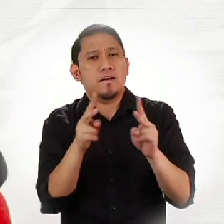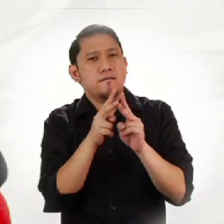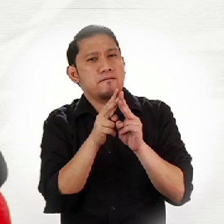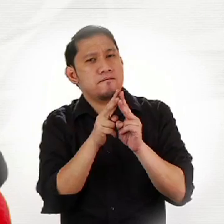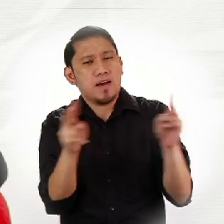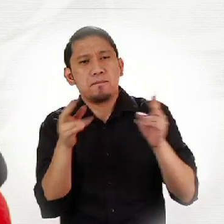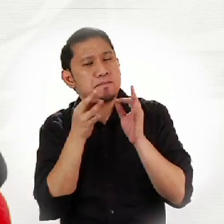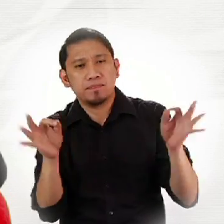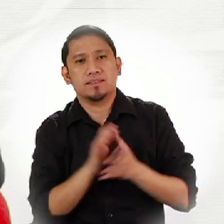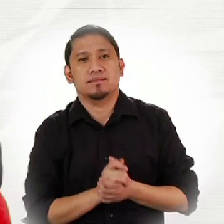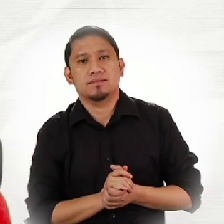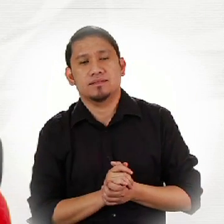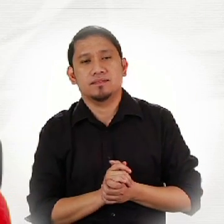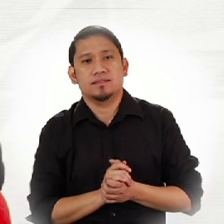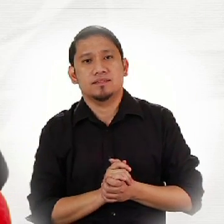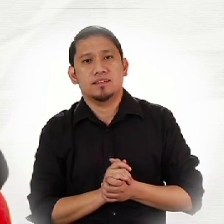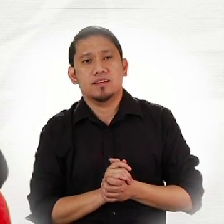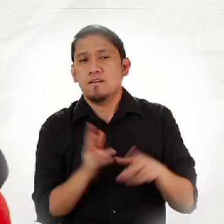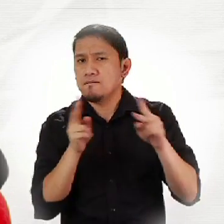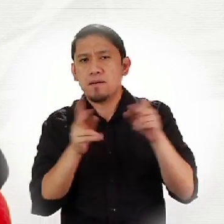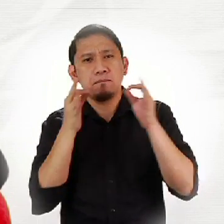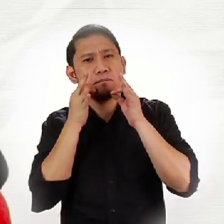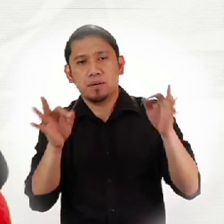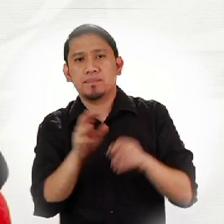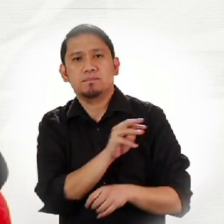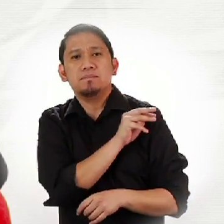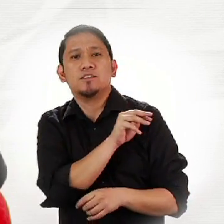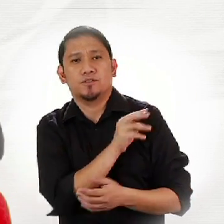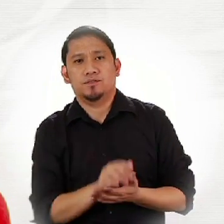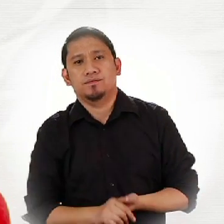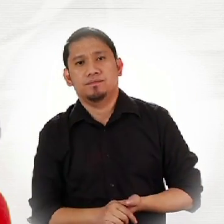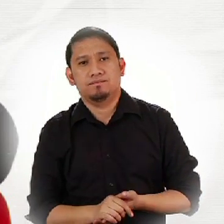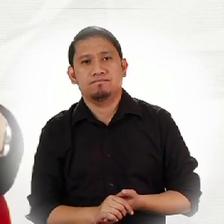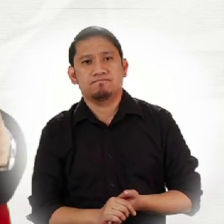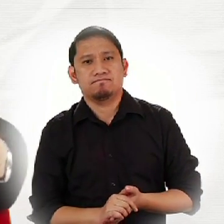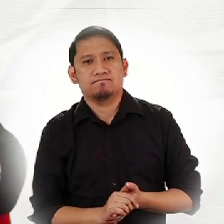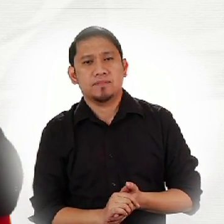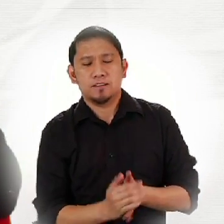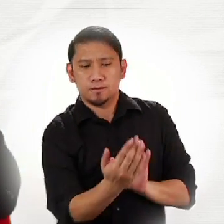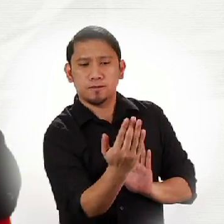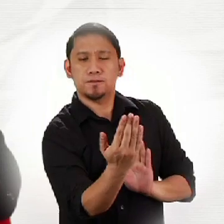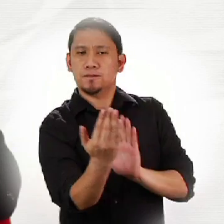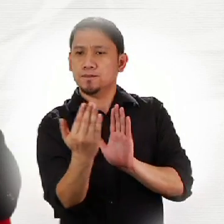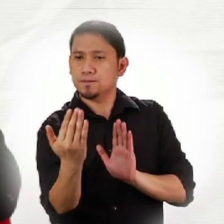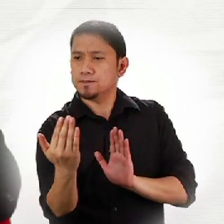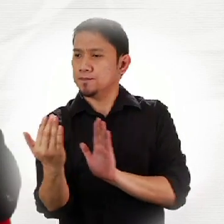public, a very public mission, facing people,